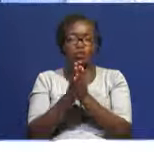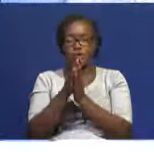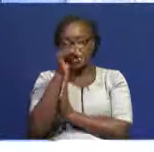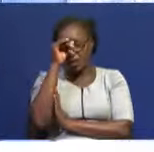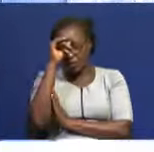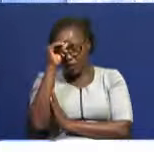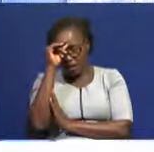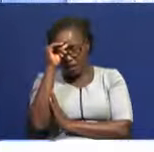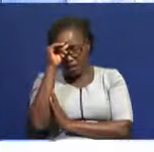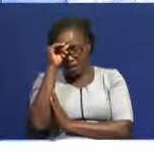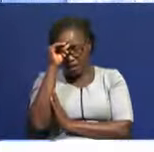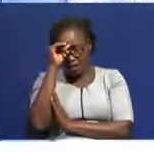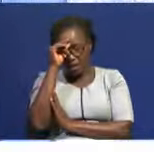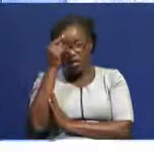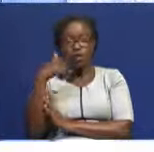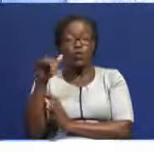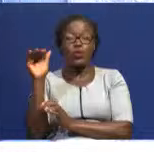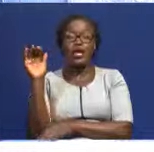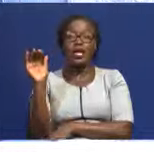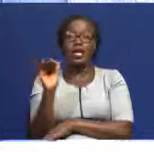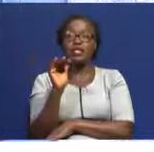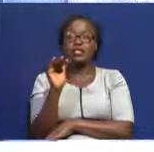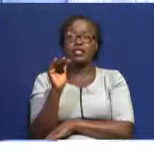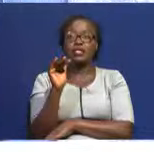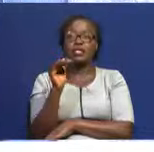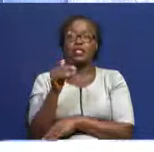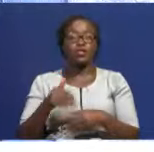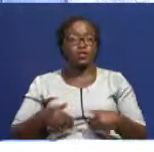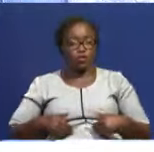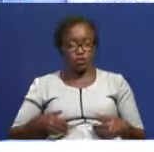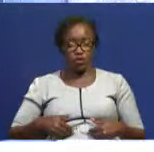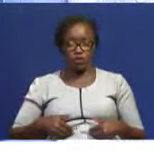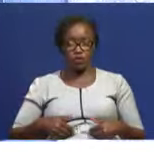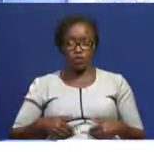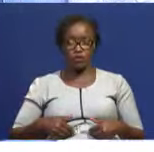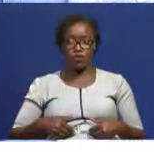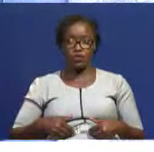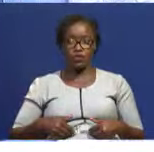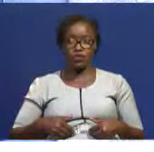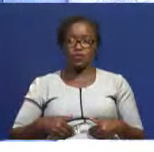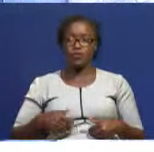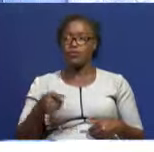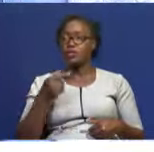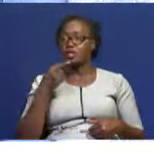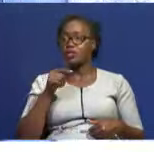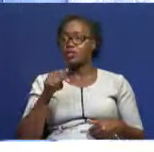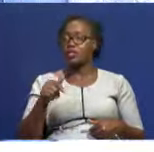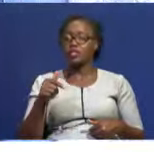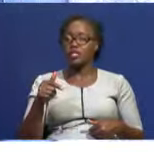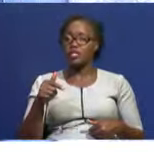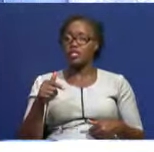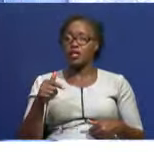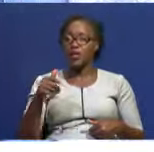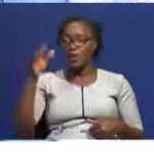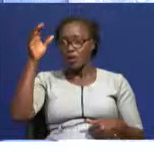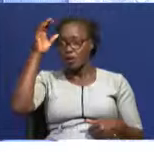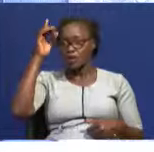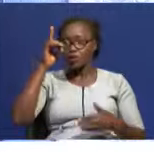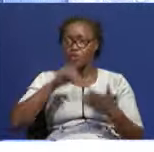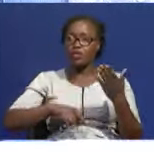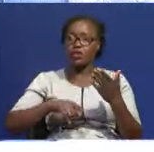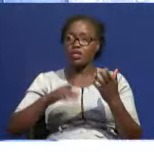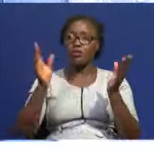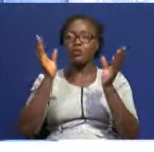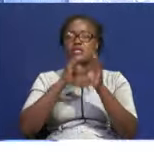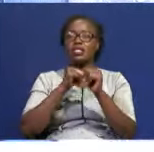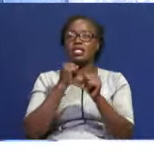government. We urge the youth, and we are saying this in regard to what the president has